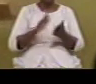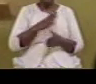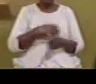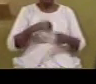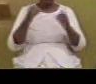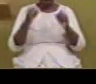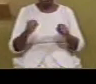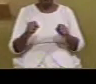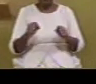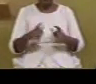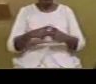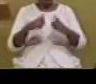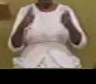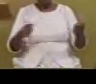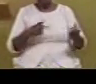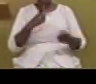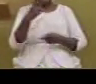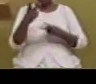Mighty visitation,